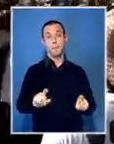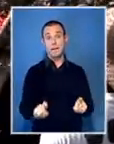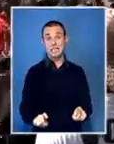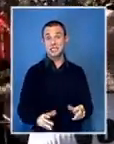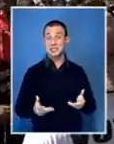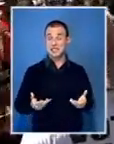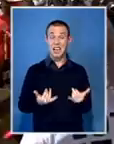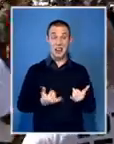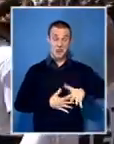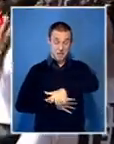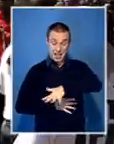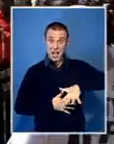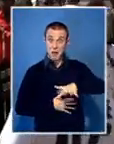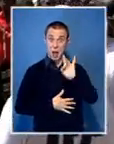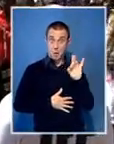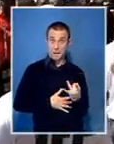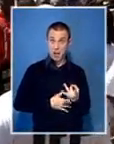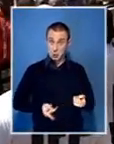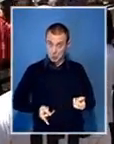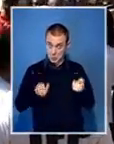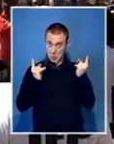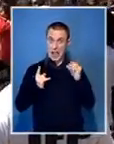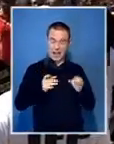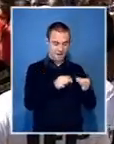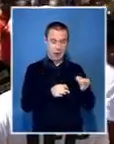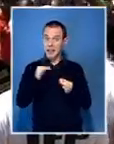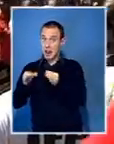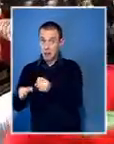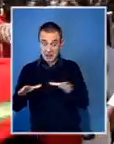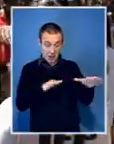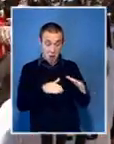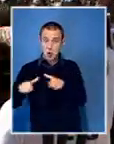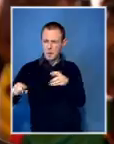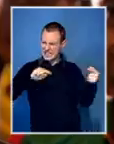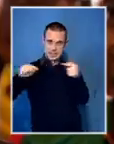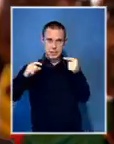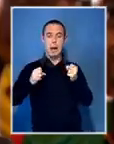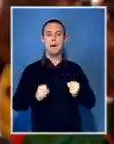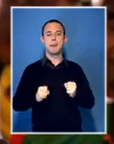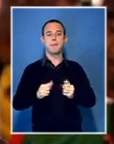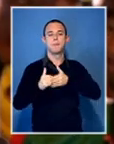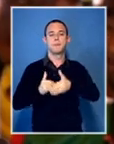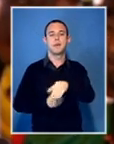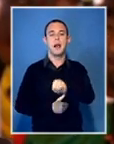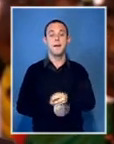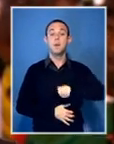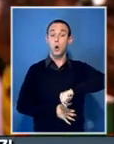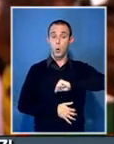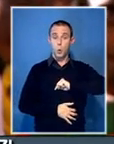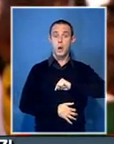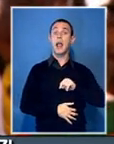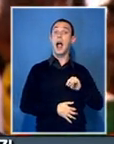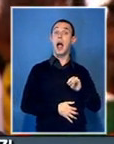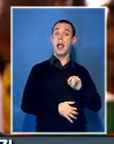But in a highly contested territory such as this one, even such efforts seldom bear fruit. I did invite the leader